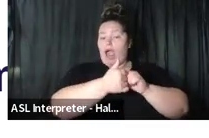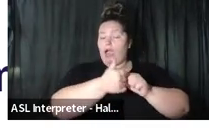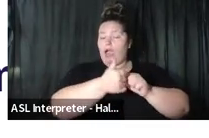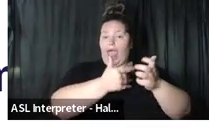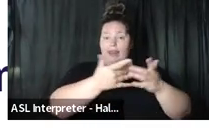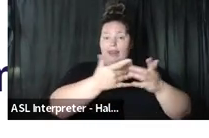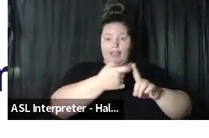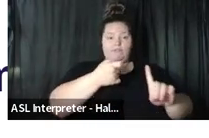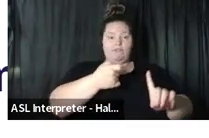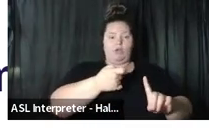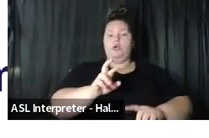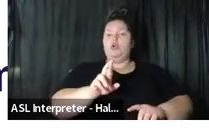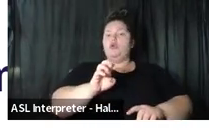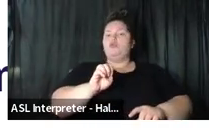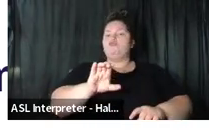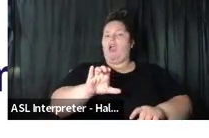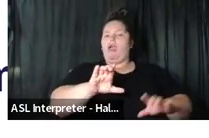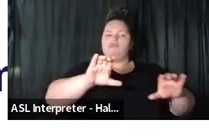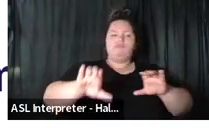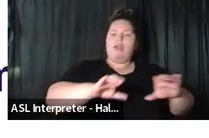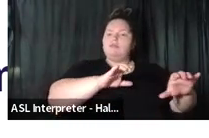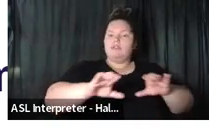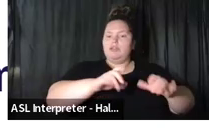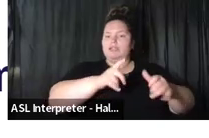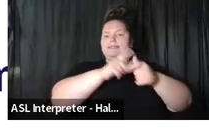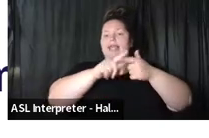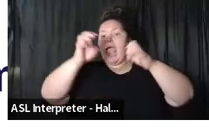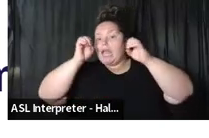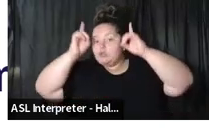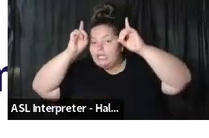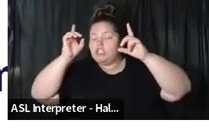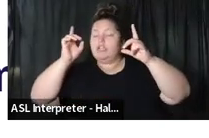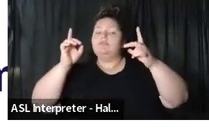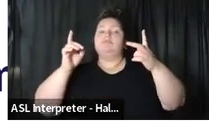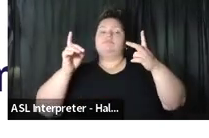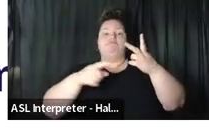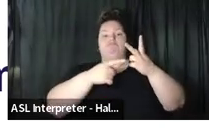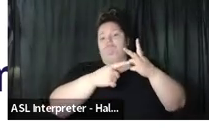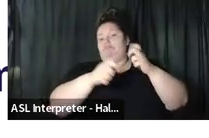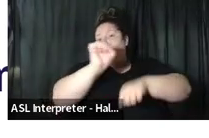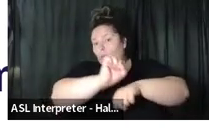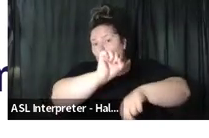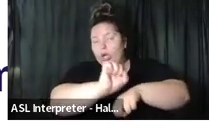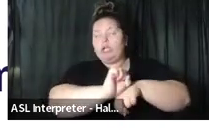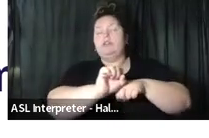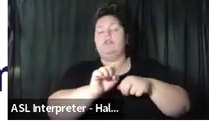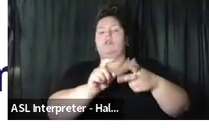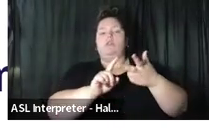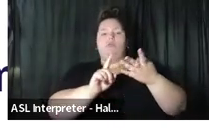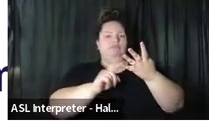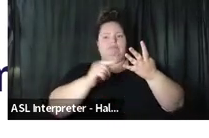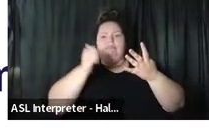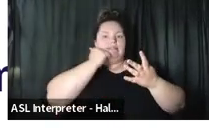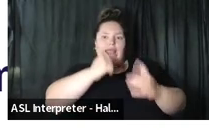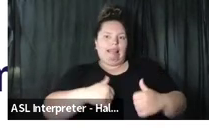recreational activities to your education needs to if you need assistive technology at work or even for just daily living things like